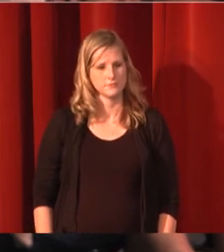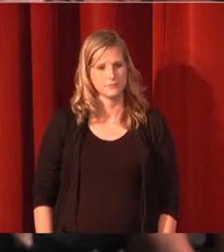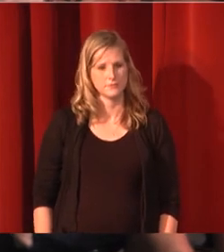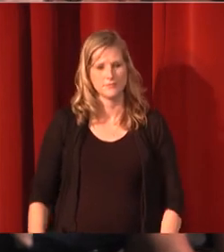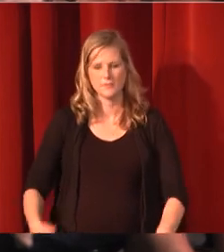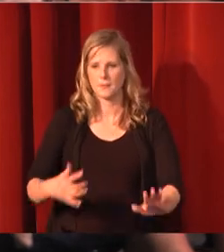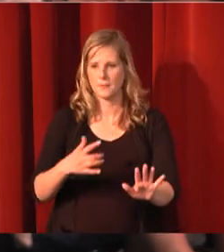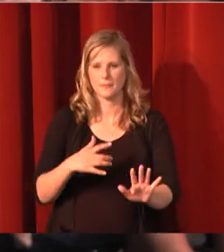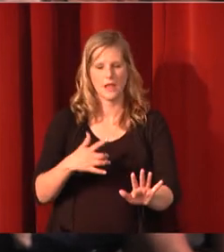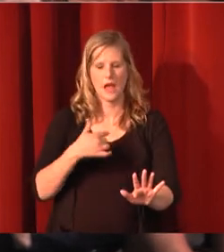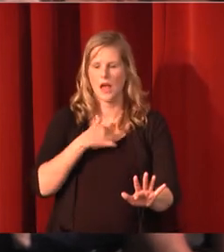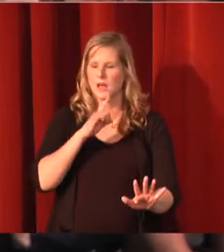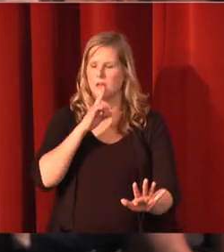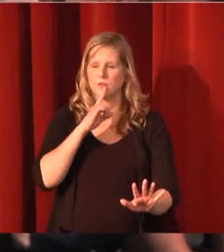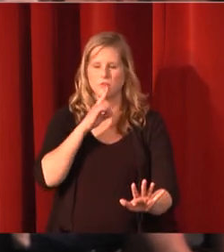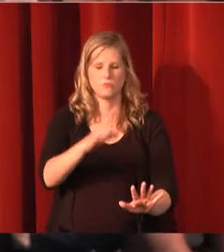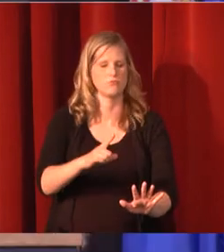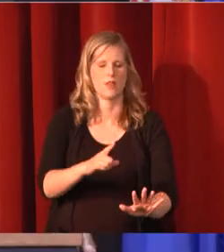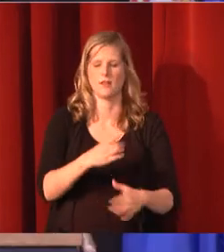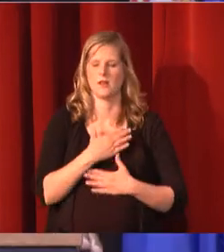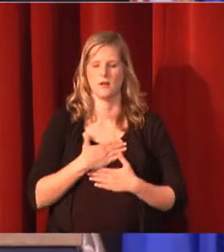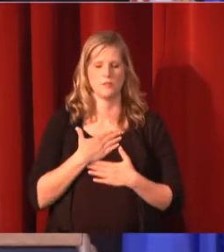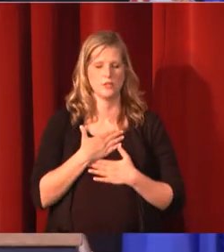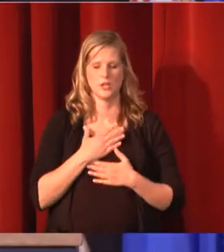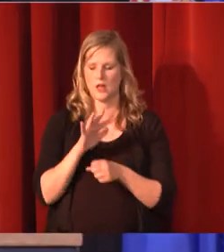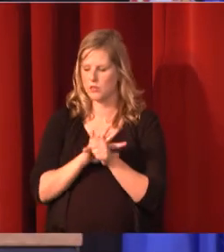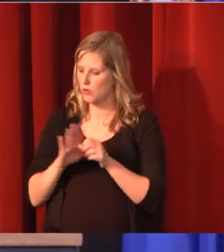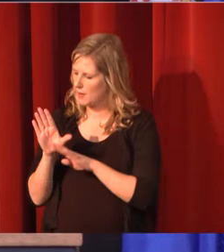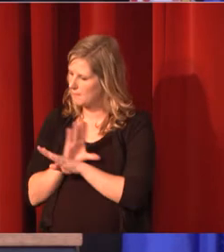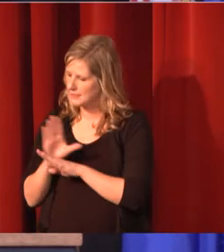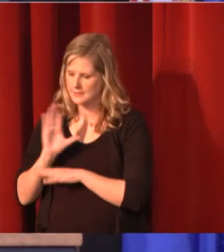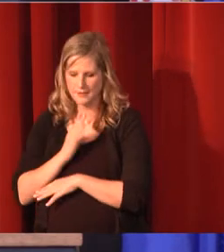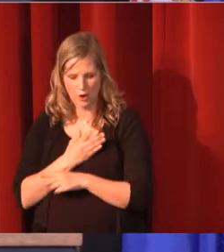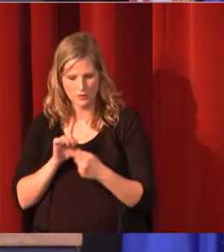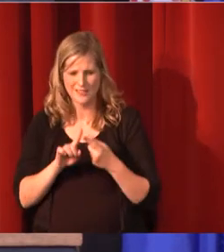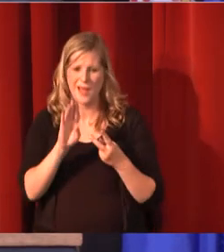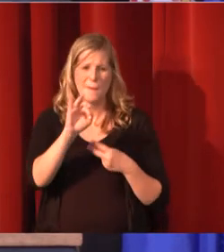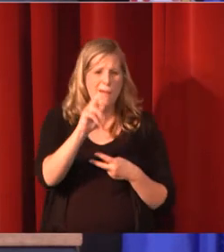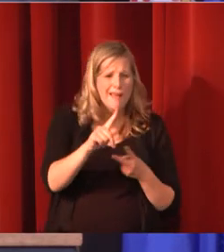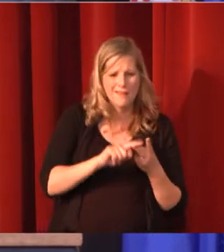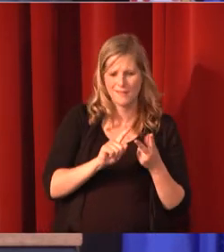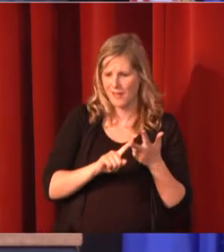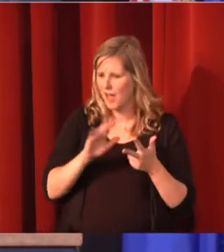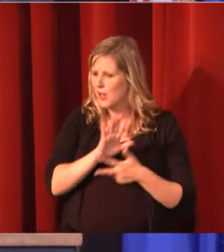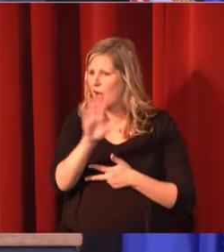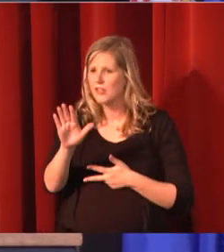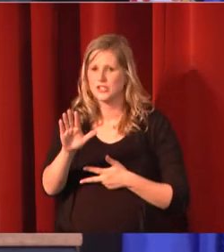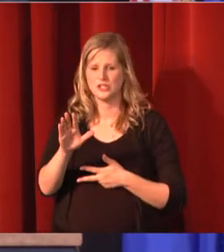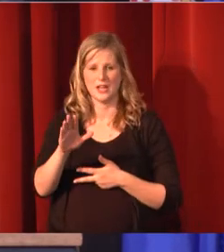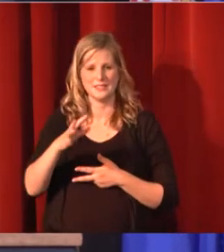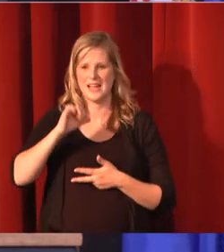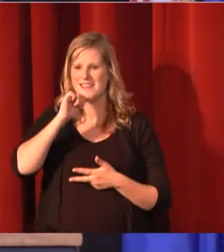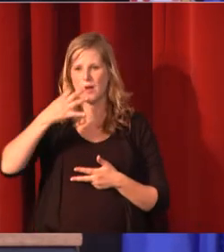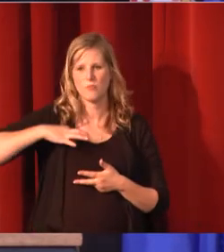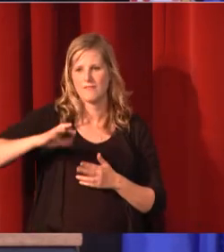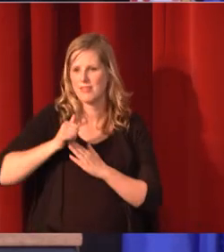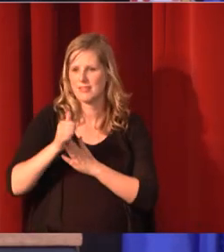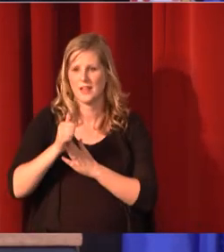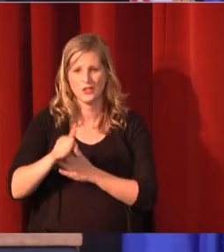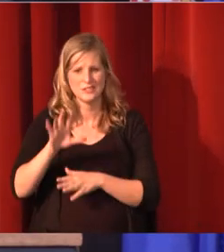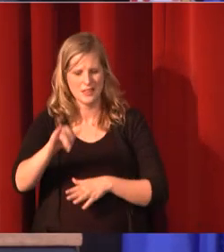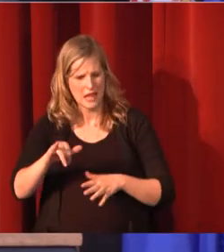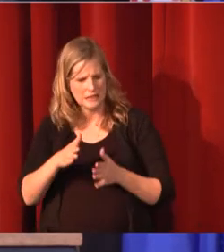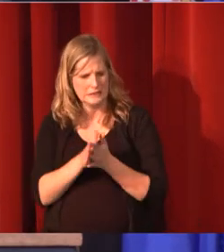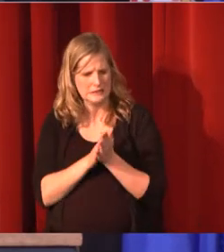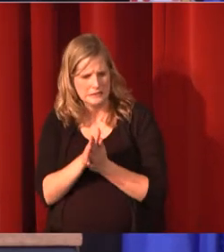deeply appreciate the way our local businesses banks colleges foundations and nonprofit leaders have stepped forward